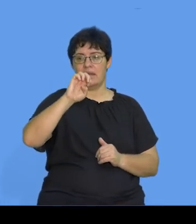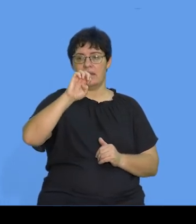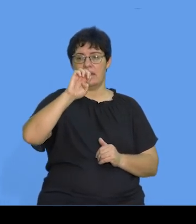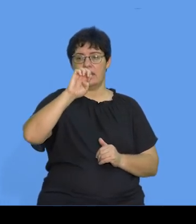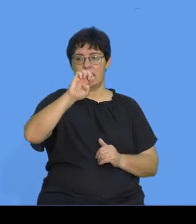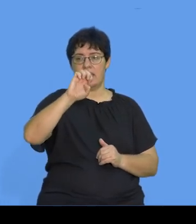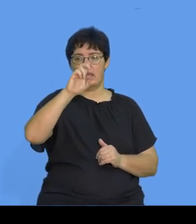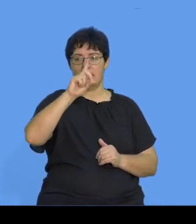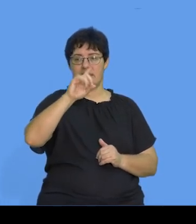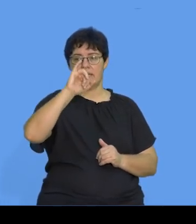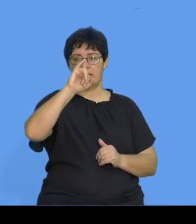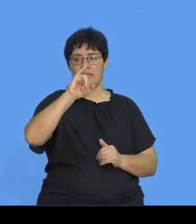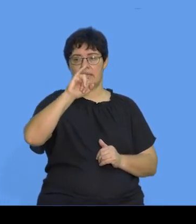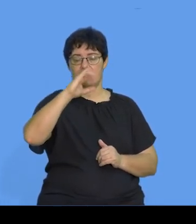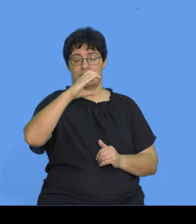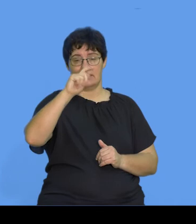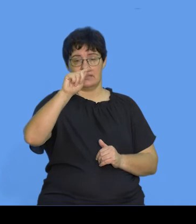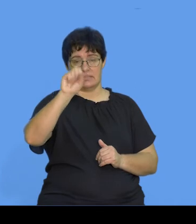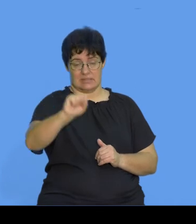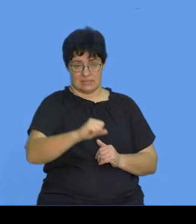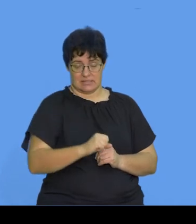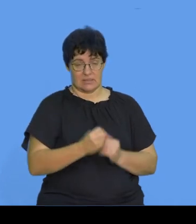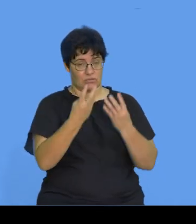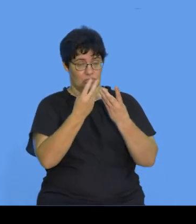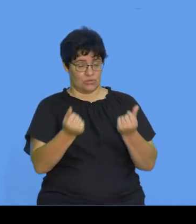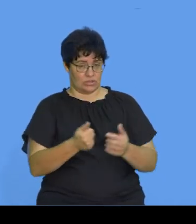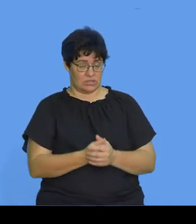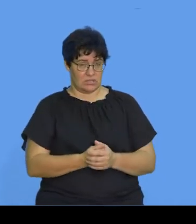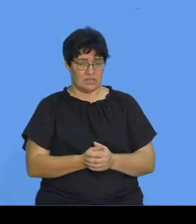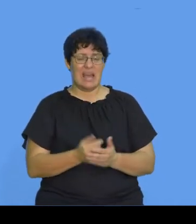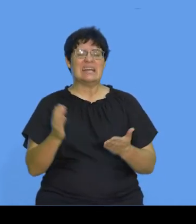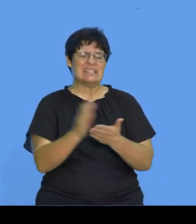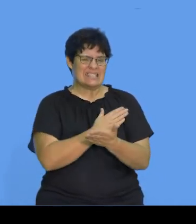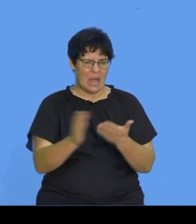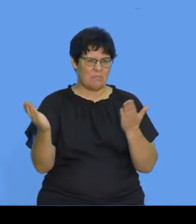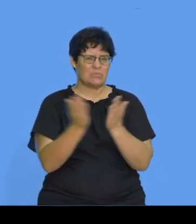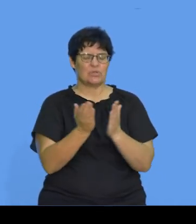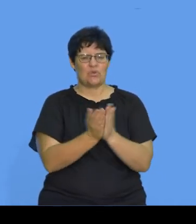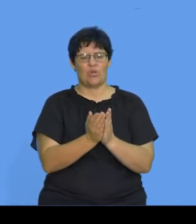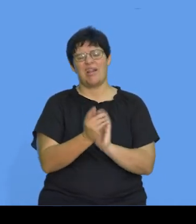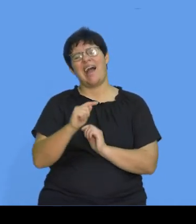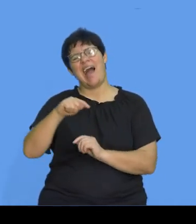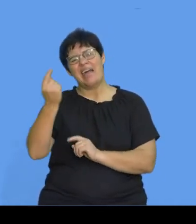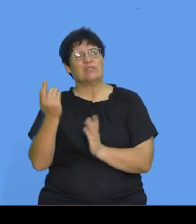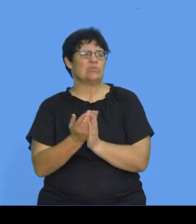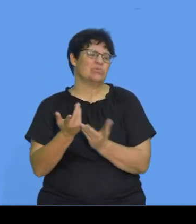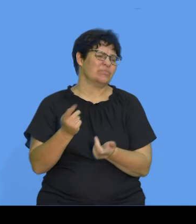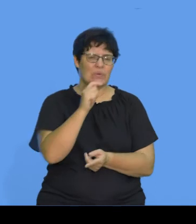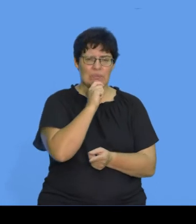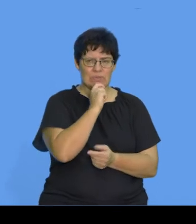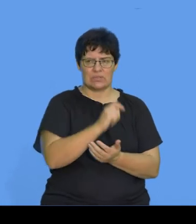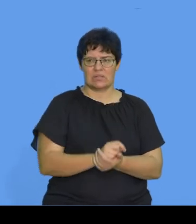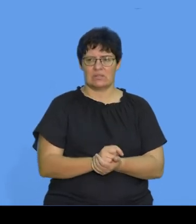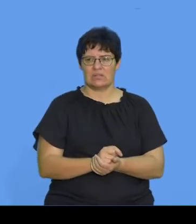Benedict's solution. Now I'm going to put another name here because some schools, right, another one that we